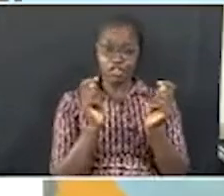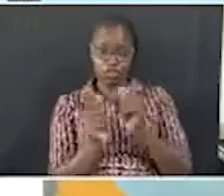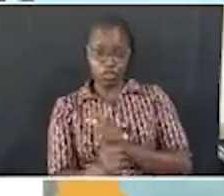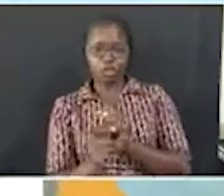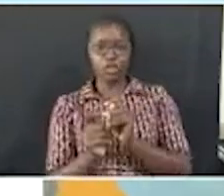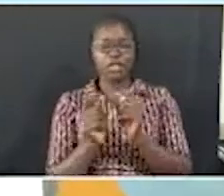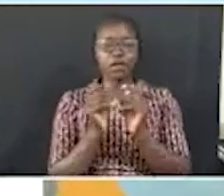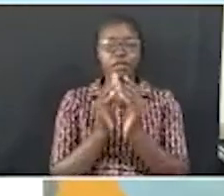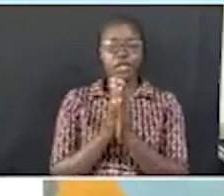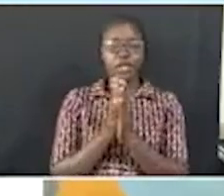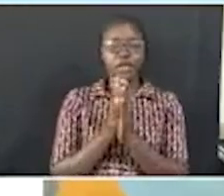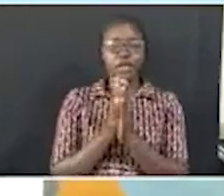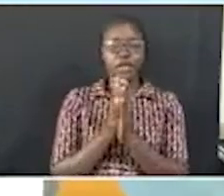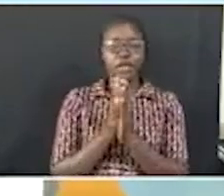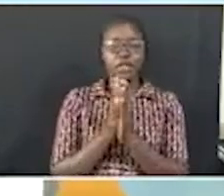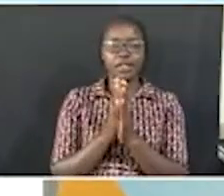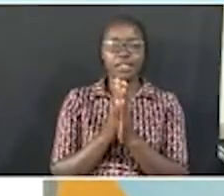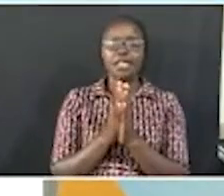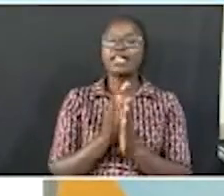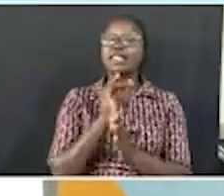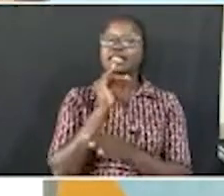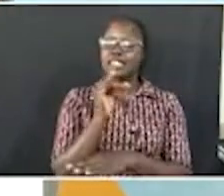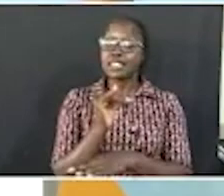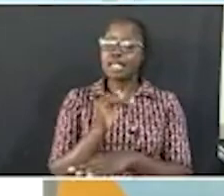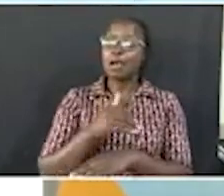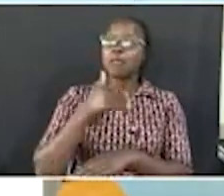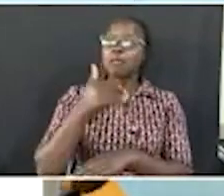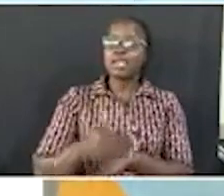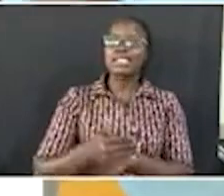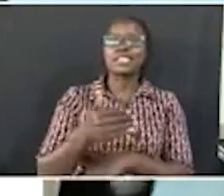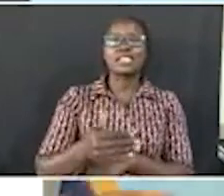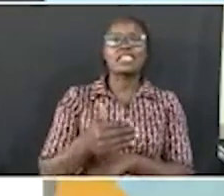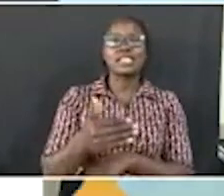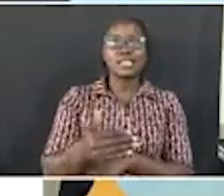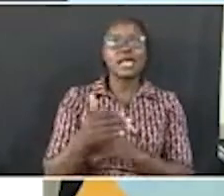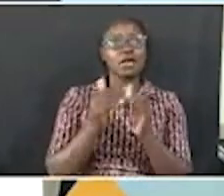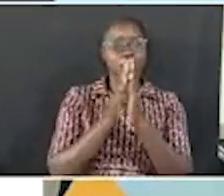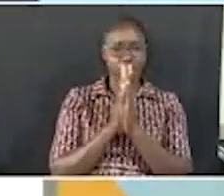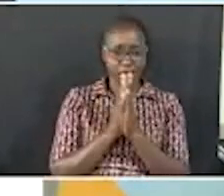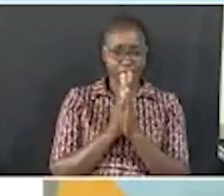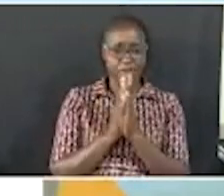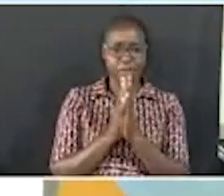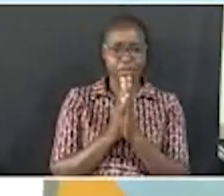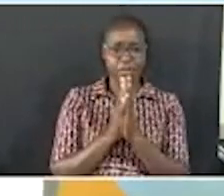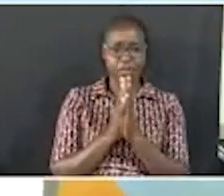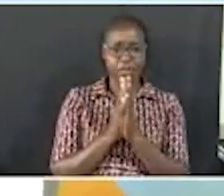Transforming prayer is persistent prayer.